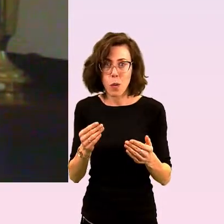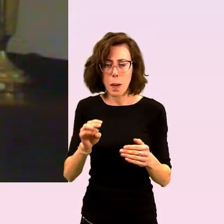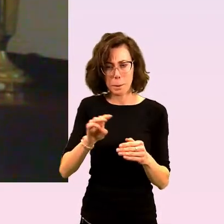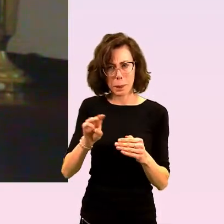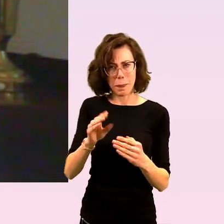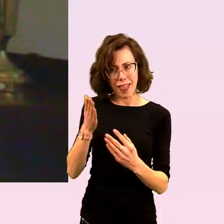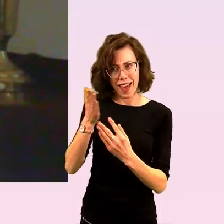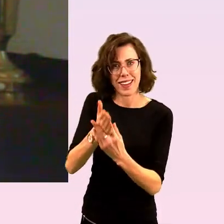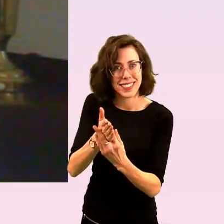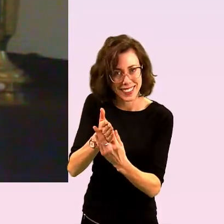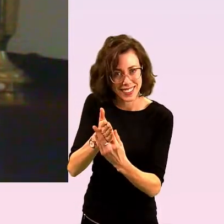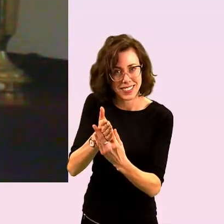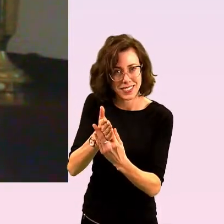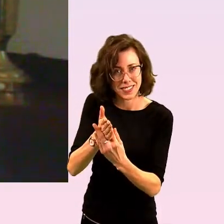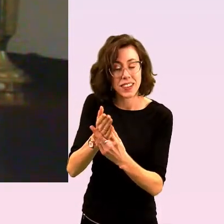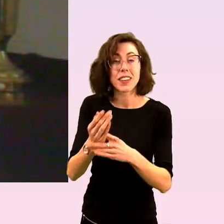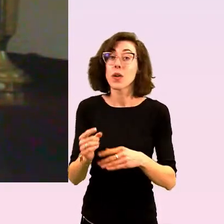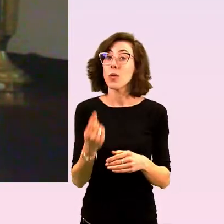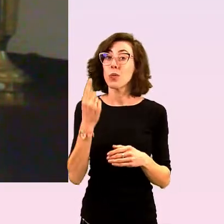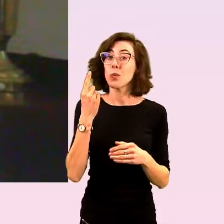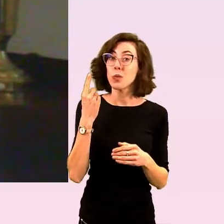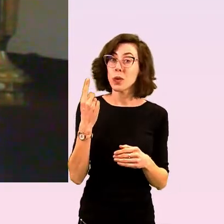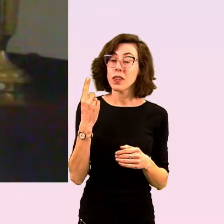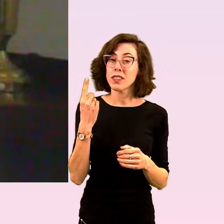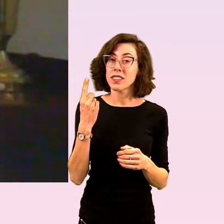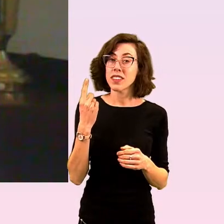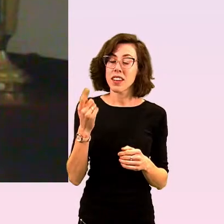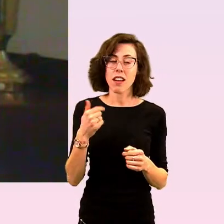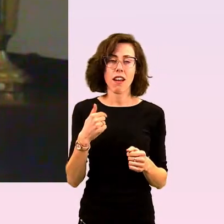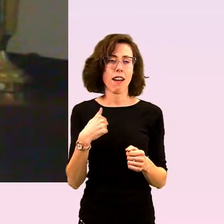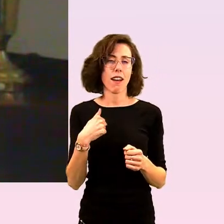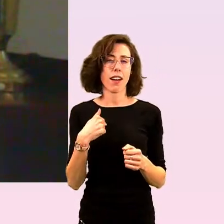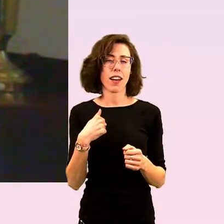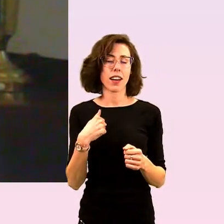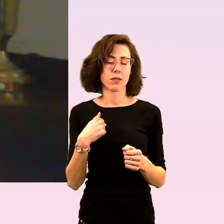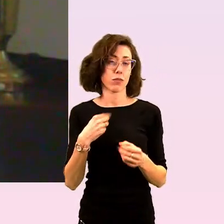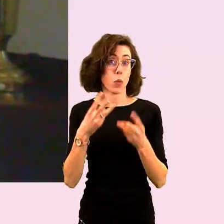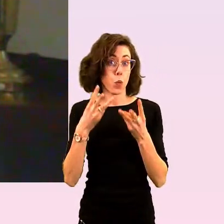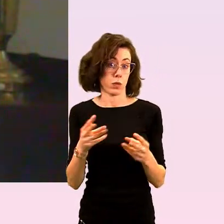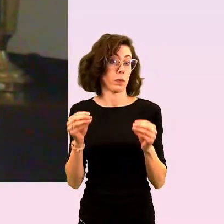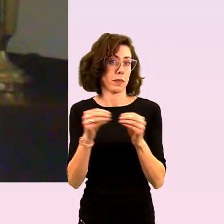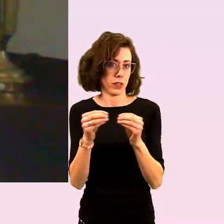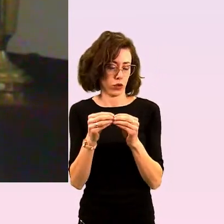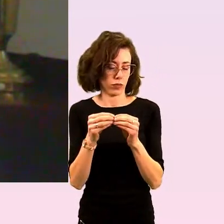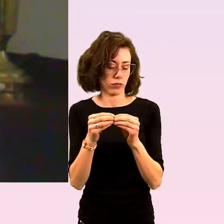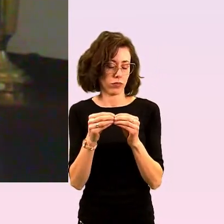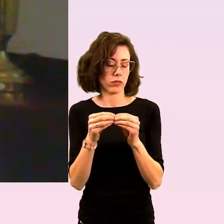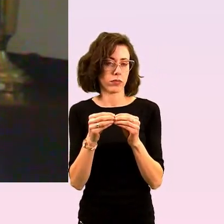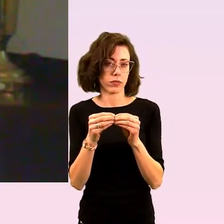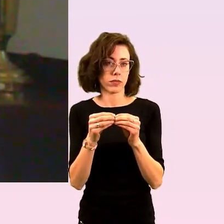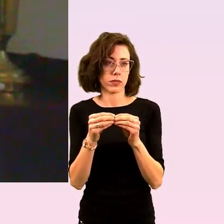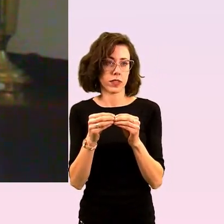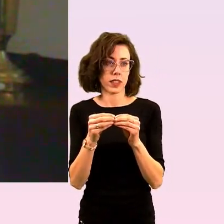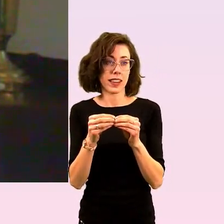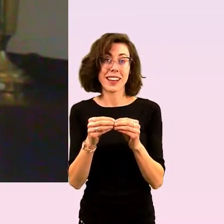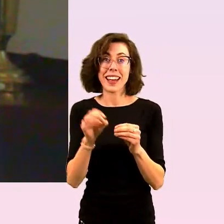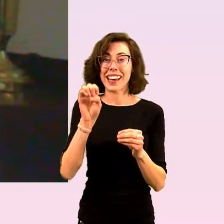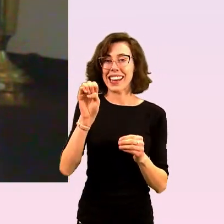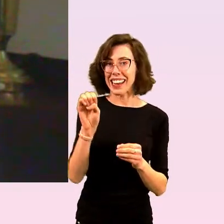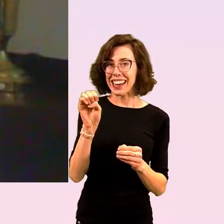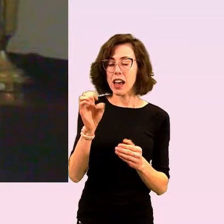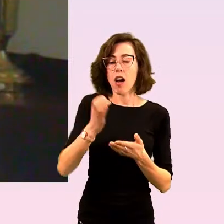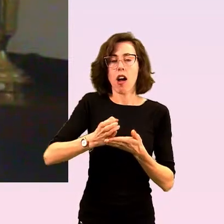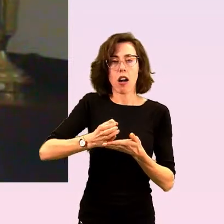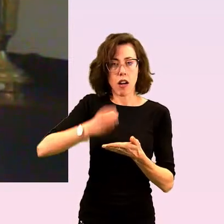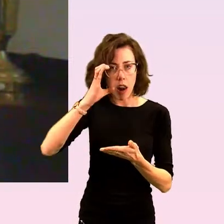know. But one thing I did specifically want to mention was the eCollege platform. So